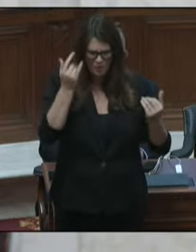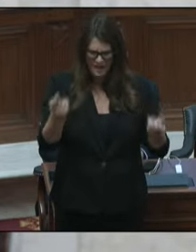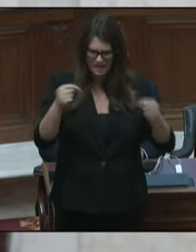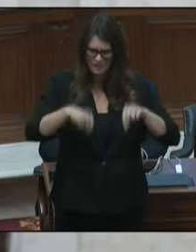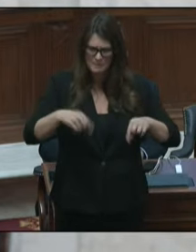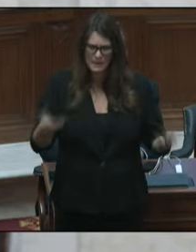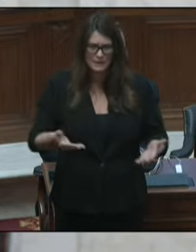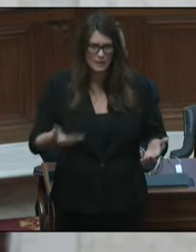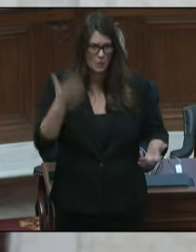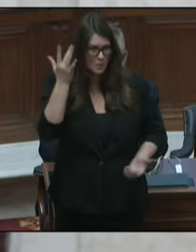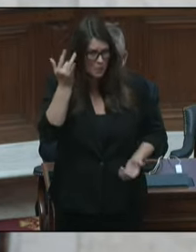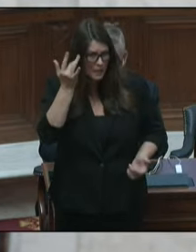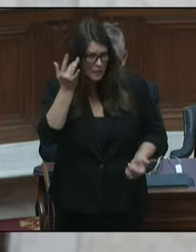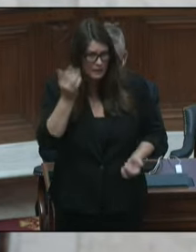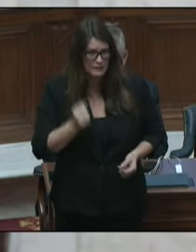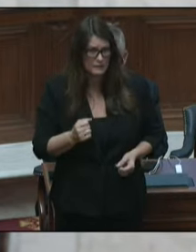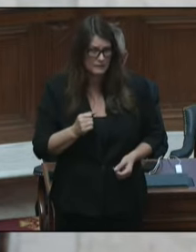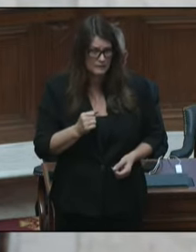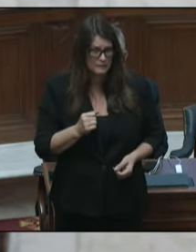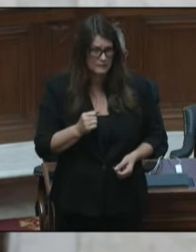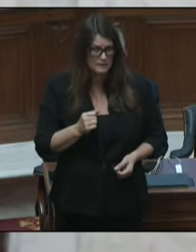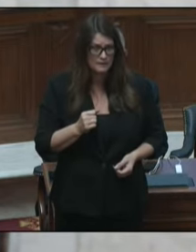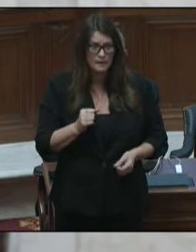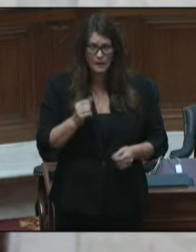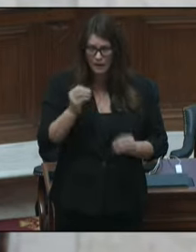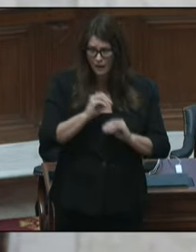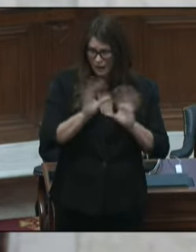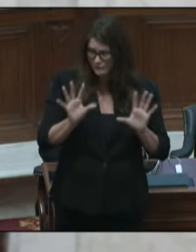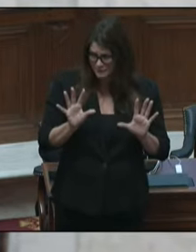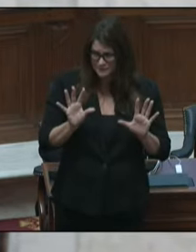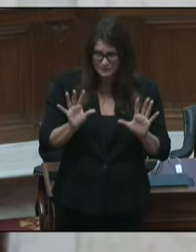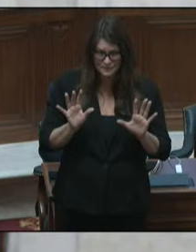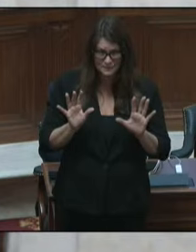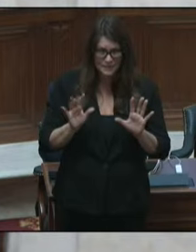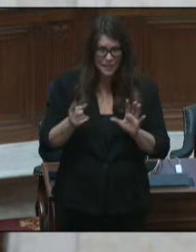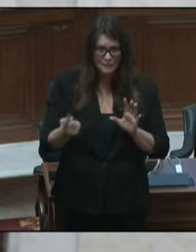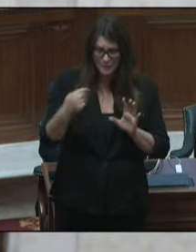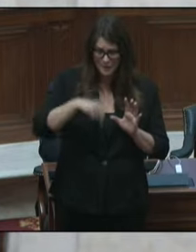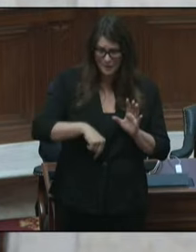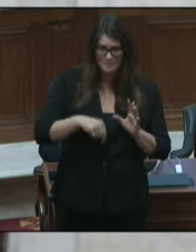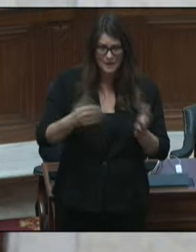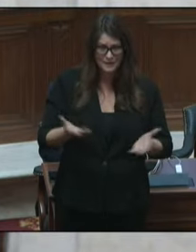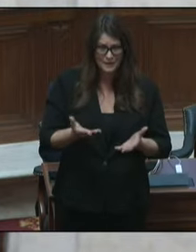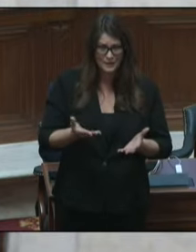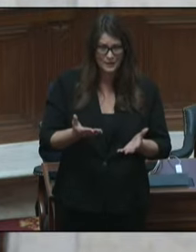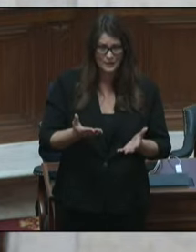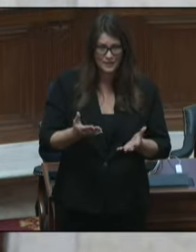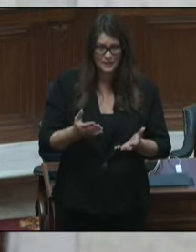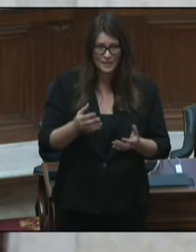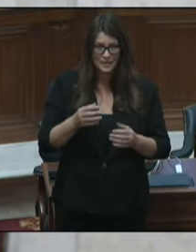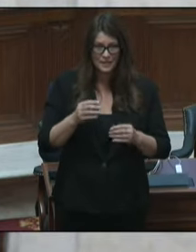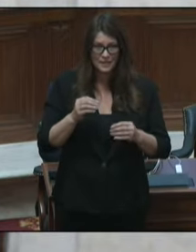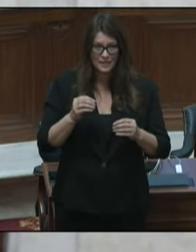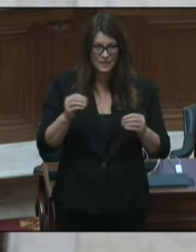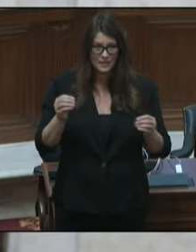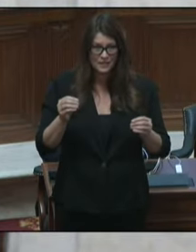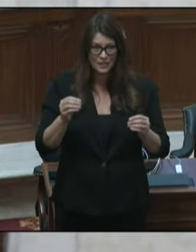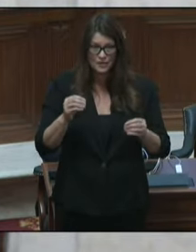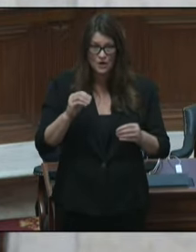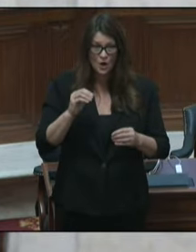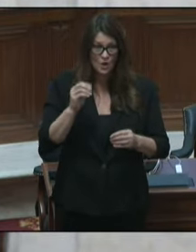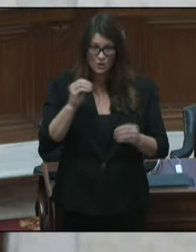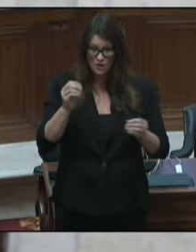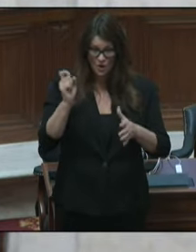Virginia? I'll tell you why they picked West Virginia. They picked West Virginia because there's no personal income tax on their